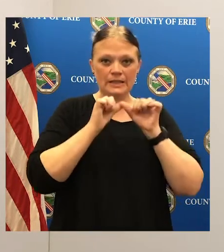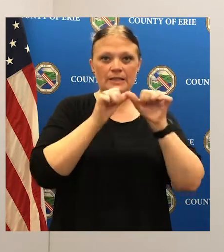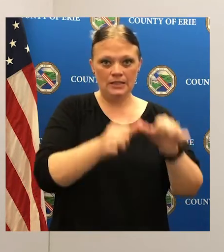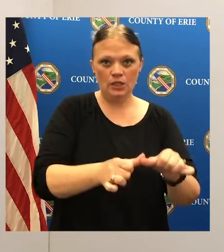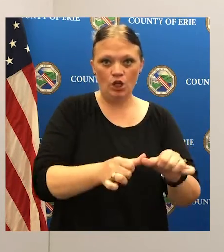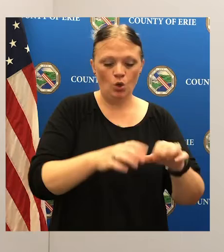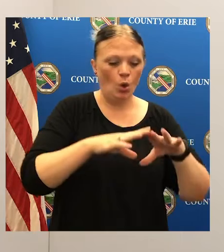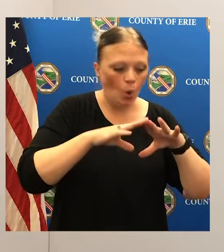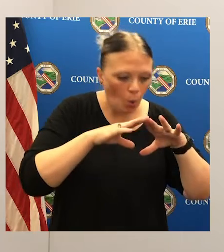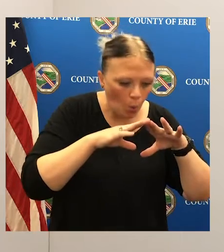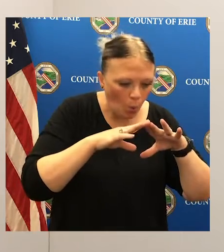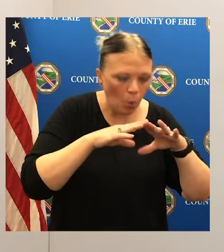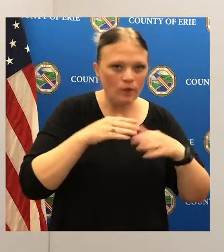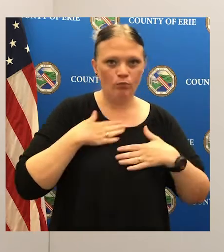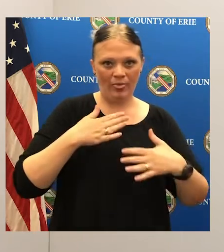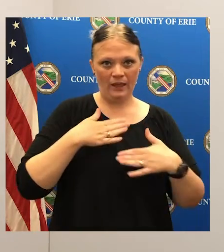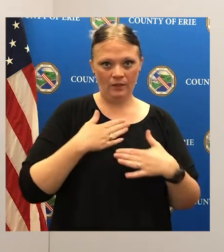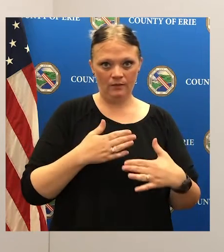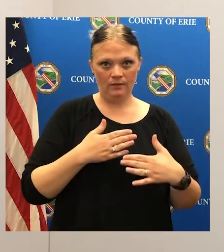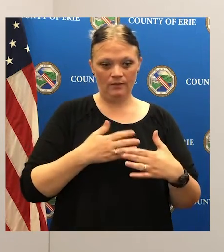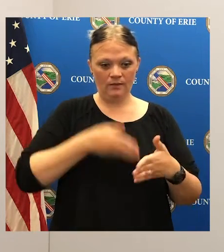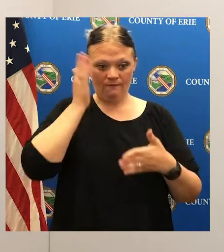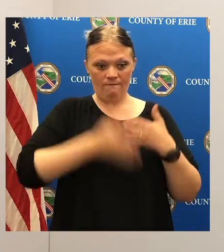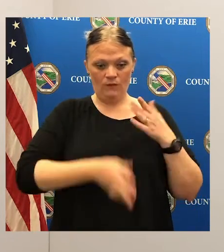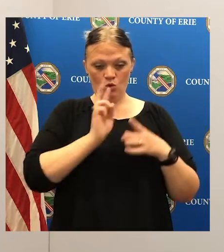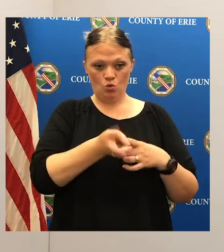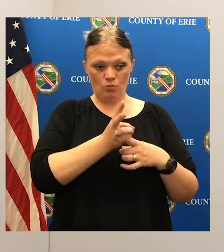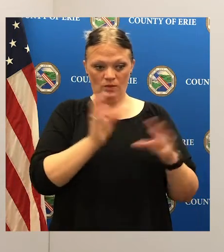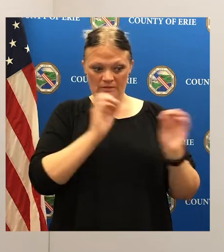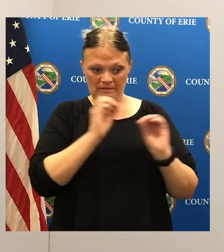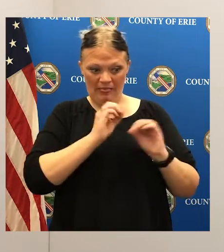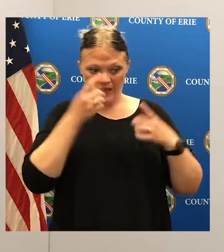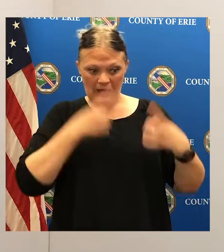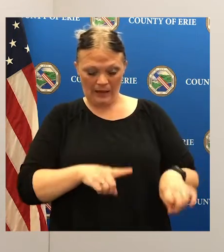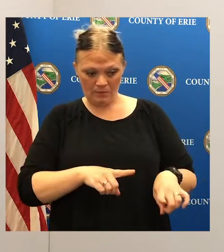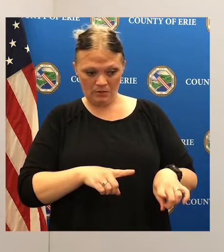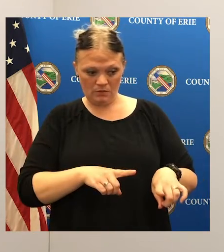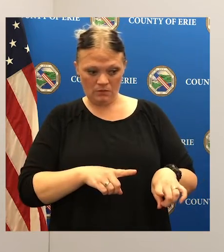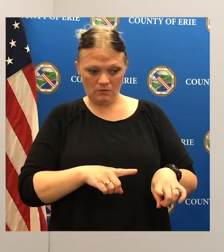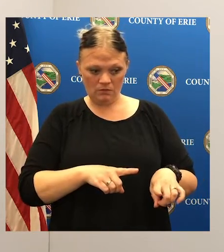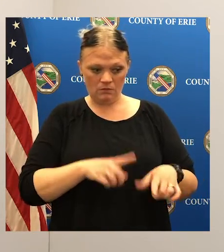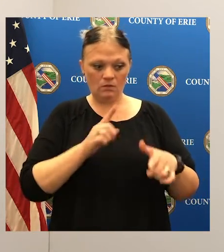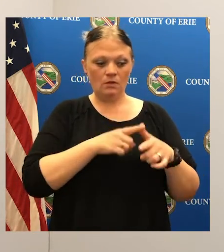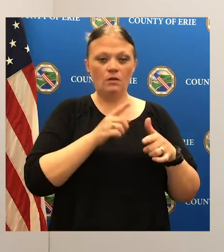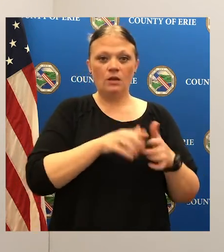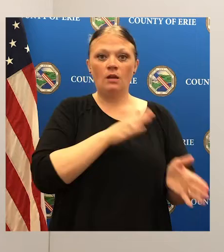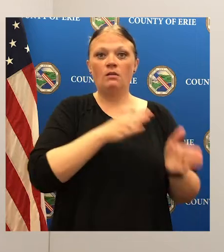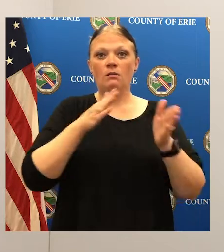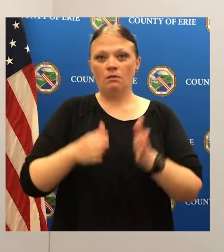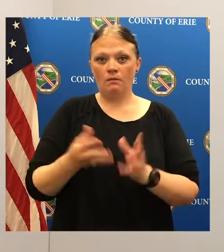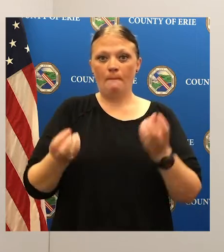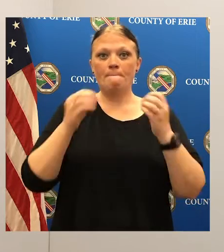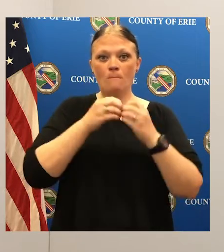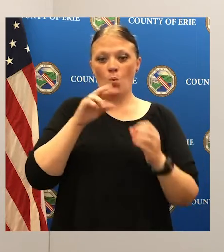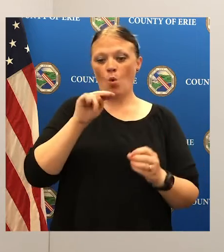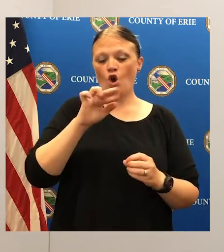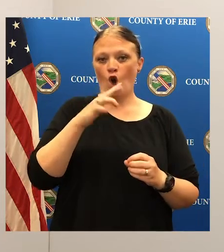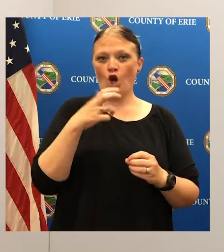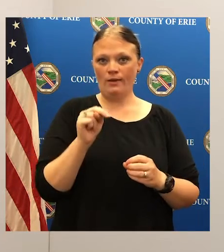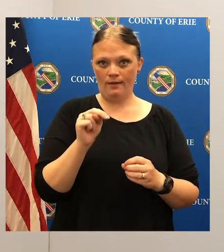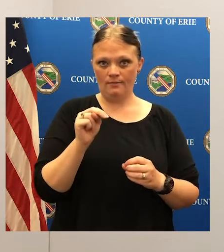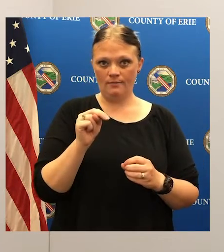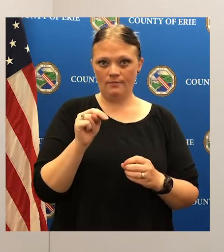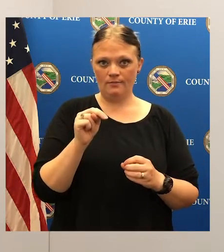frame, continue rescue breathing. At the end of 2 minutes, if nothing has happened, we're going to open up another package of